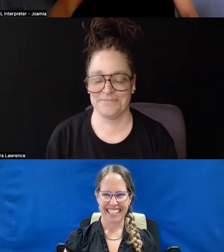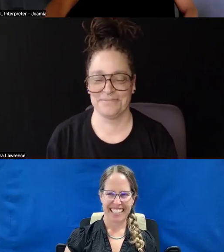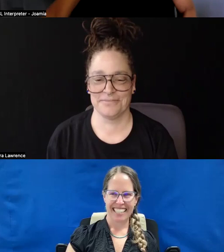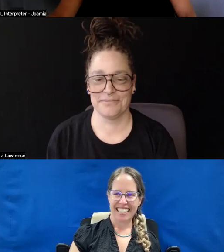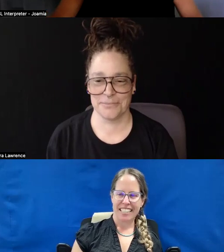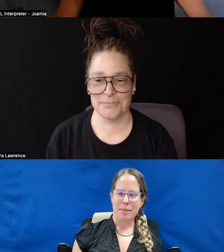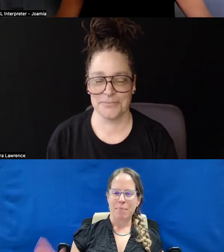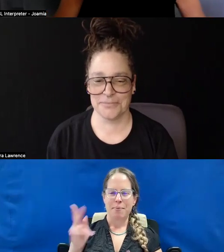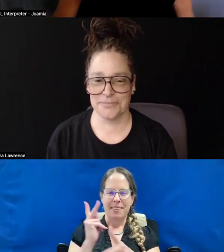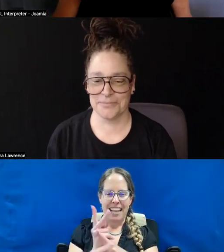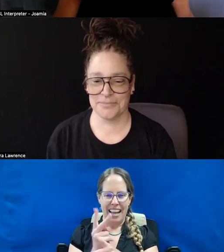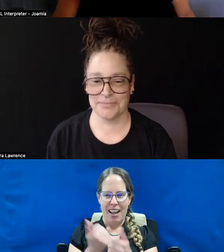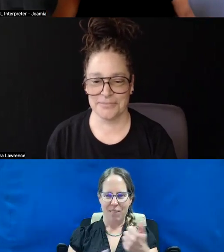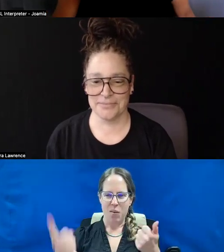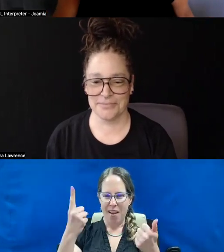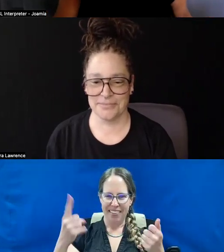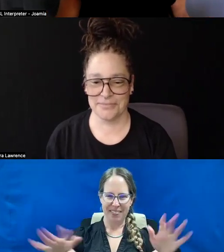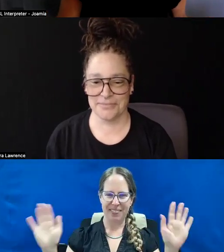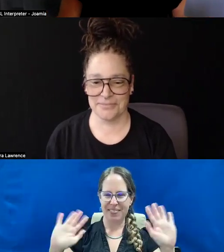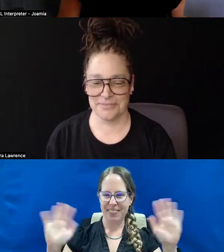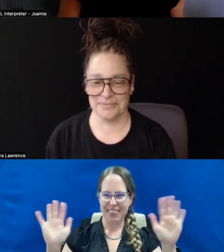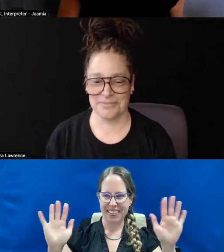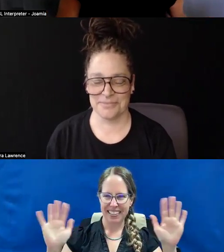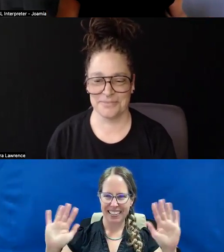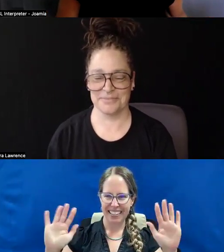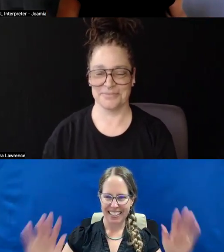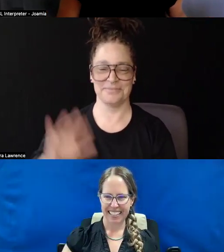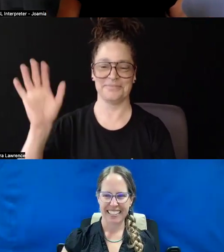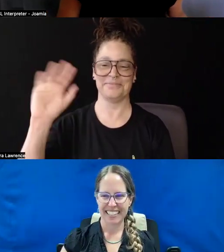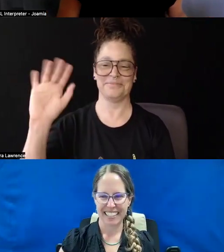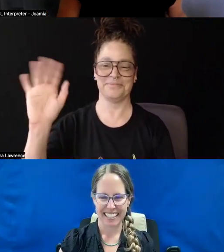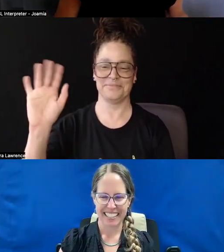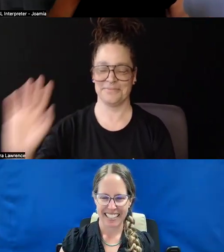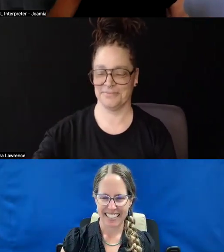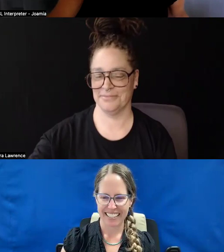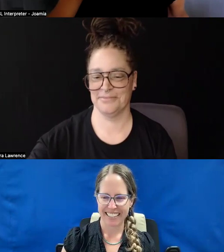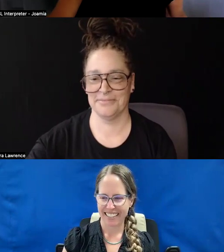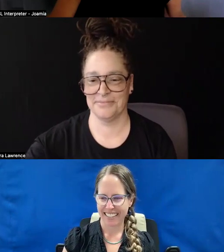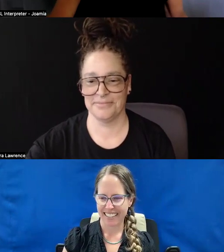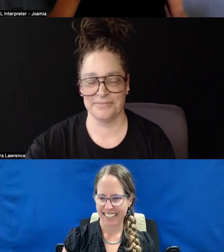Okay, take care, everyone. Bye-bye.